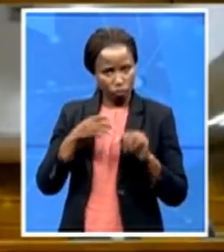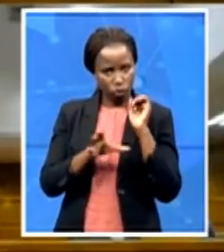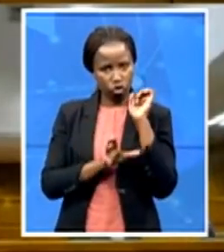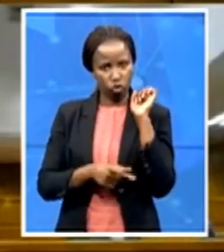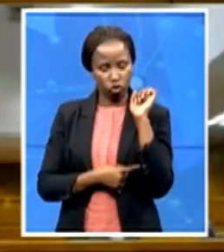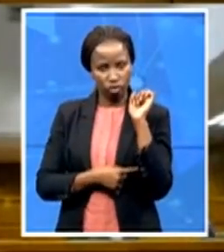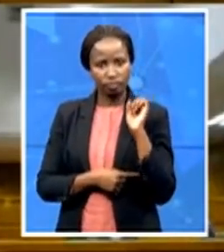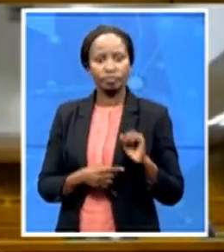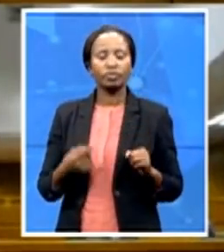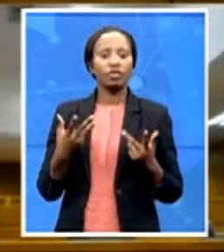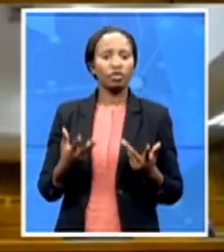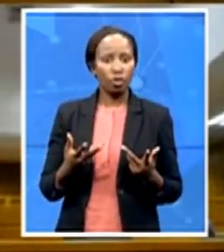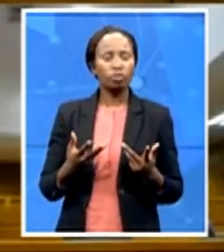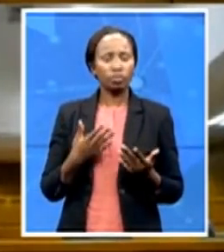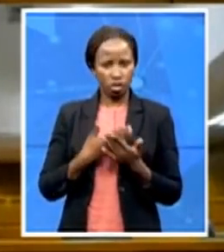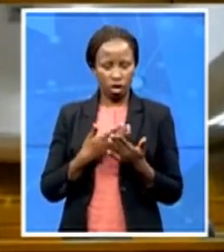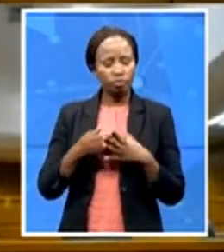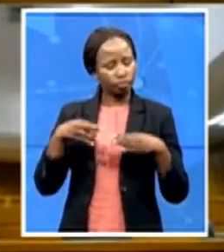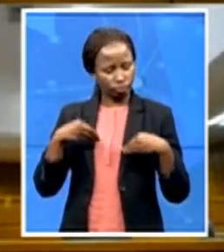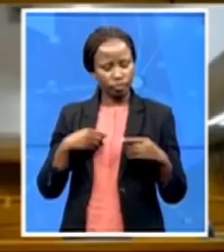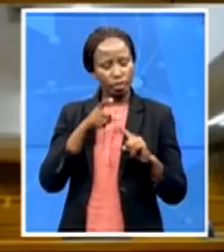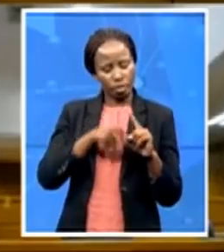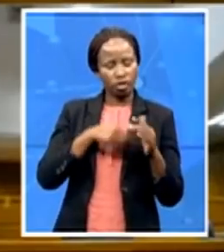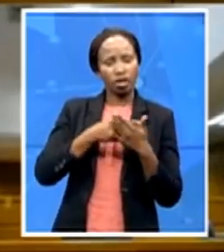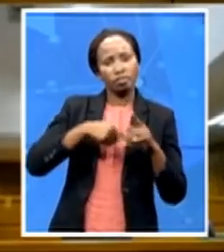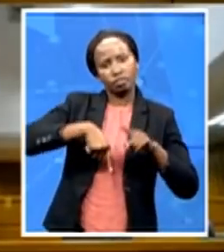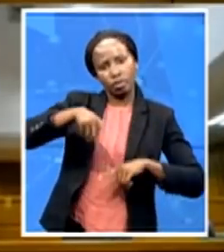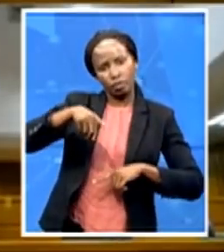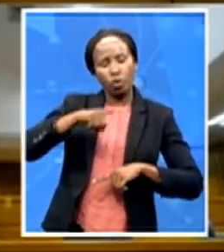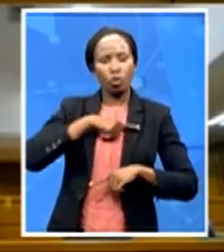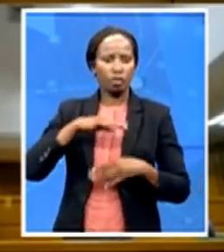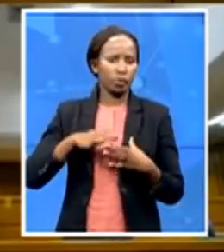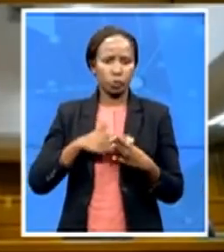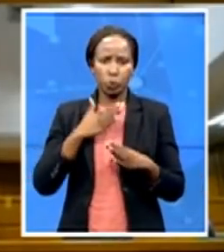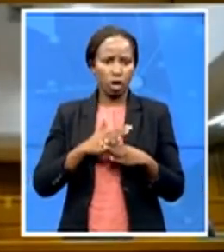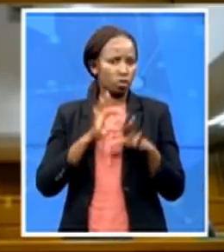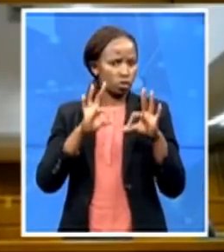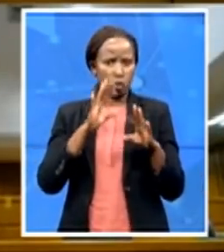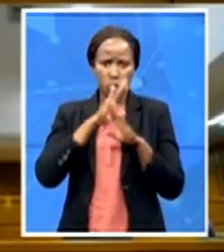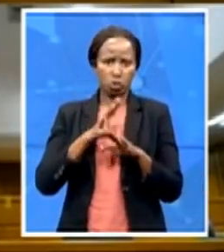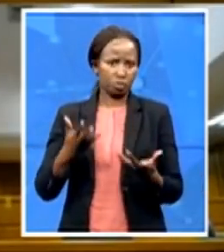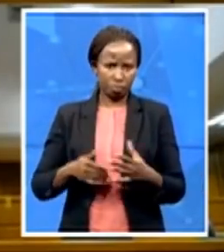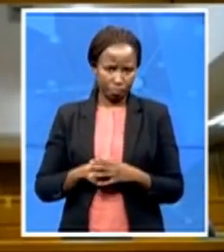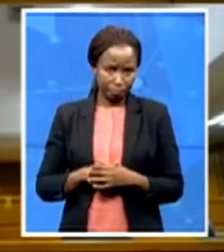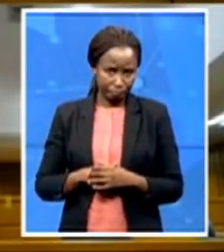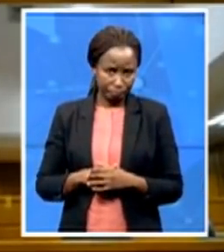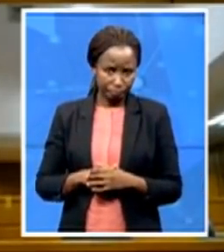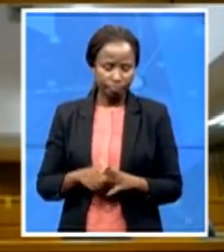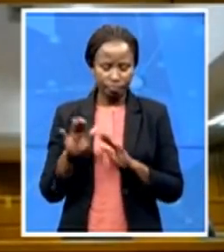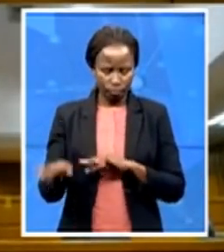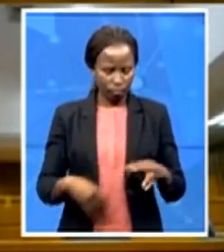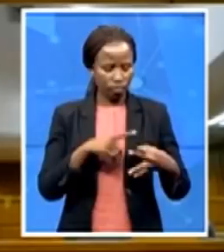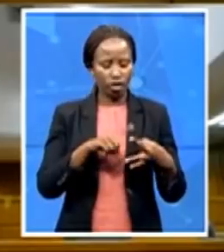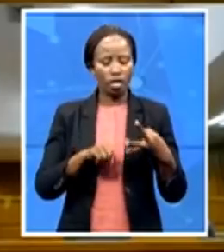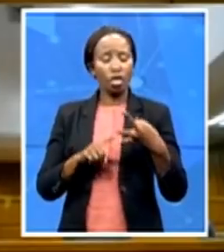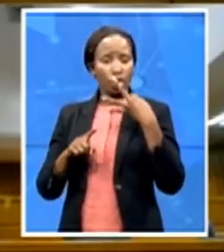from office on its own accord. That brings me then to the third challenge to the rules, and that is that they are